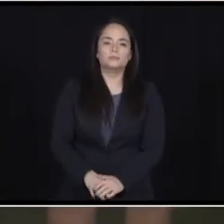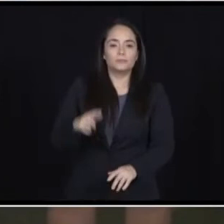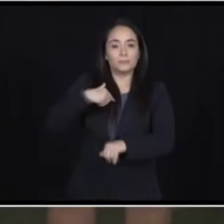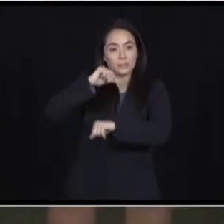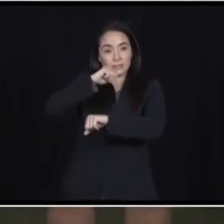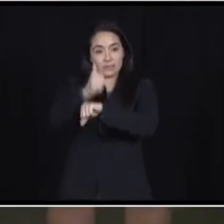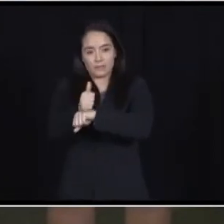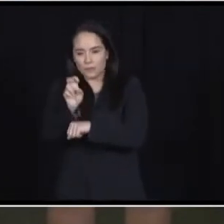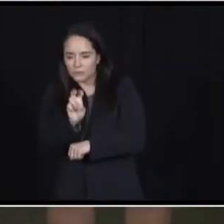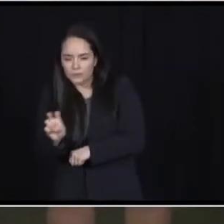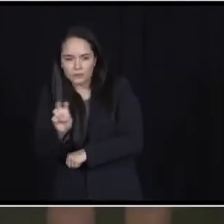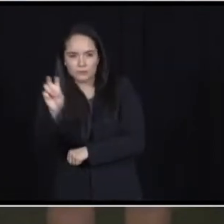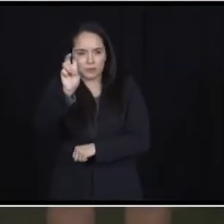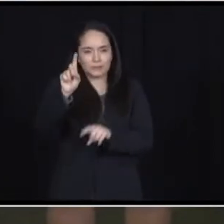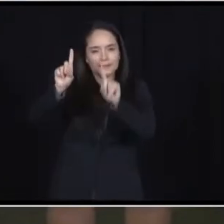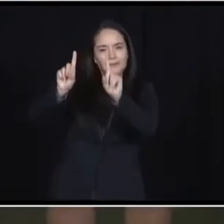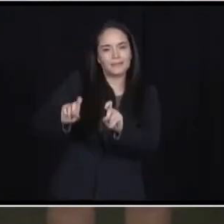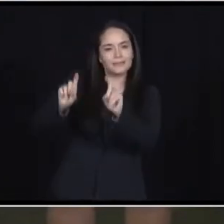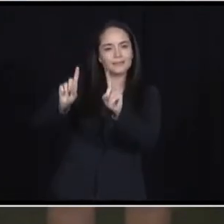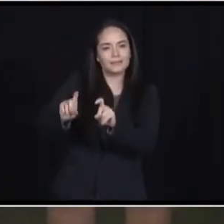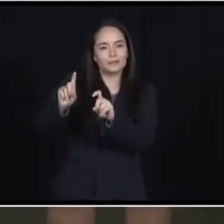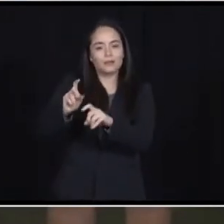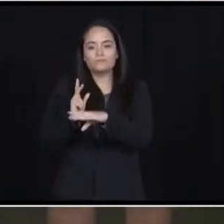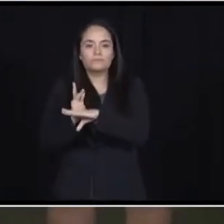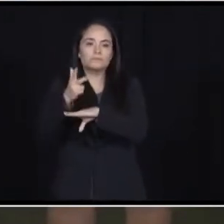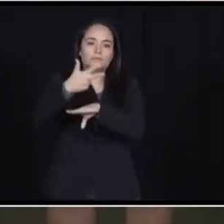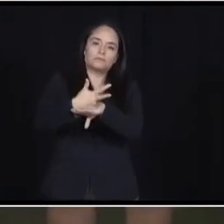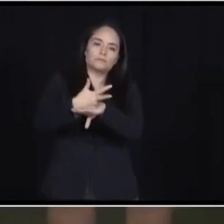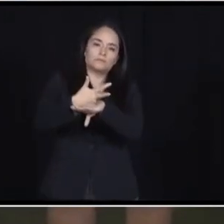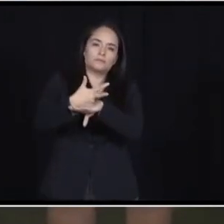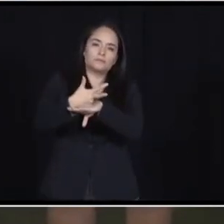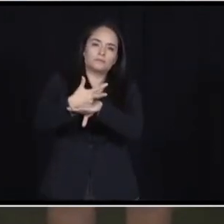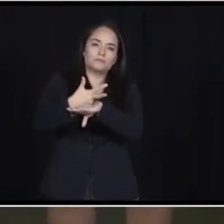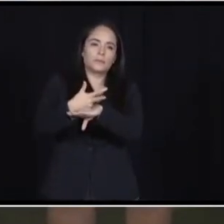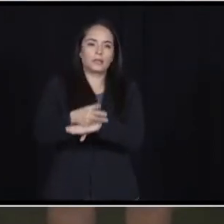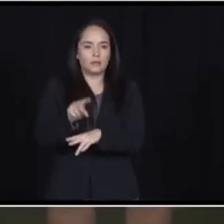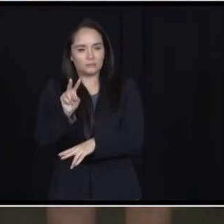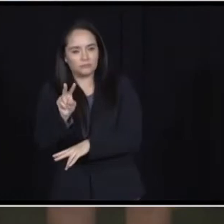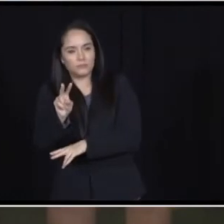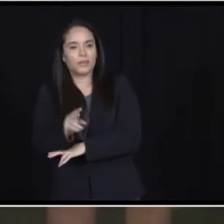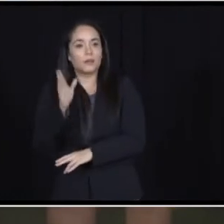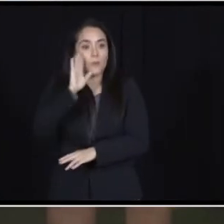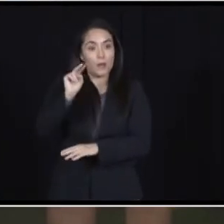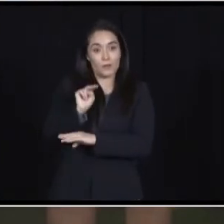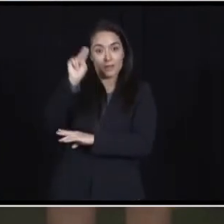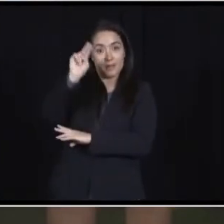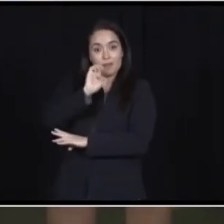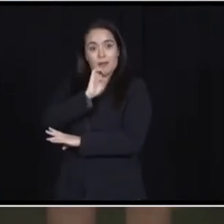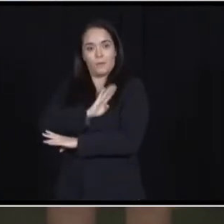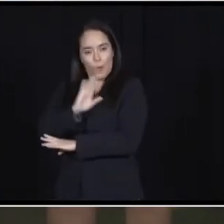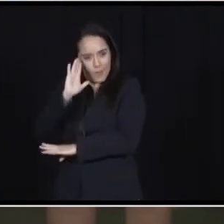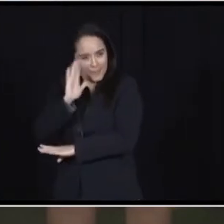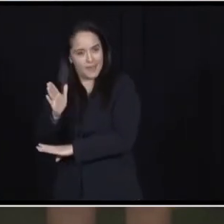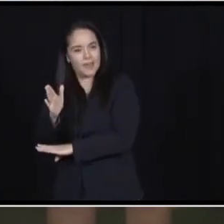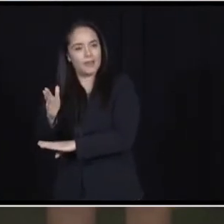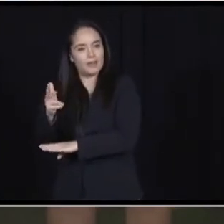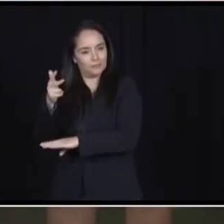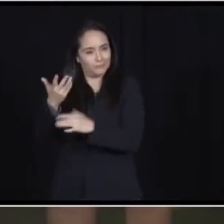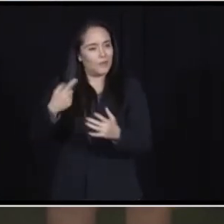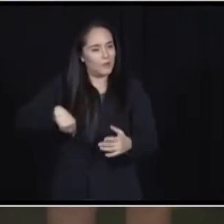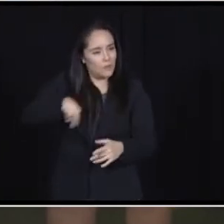up to the one in north of Etobicoke, and we're just going to continue being vigilant. and making sure that we do